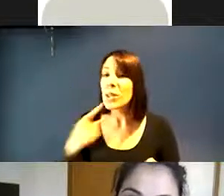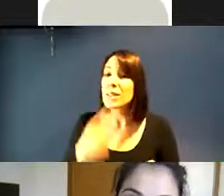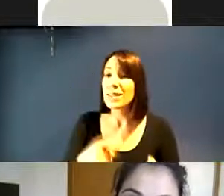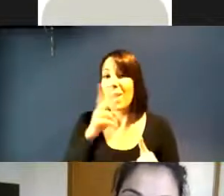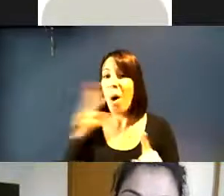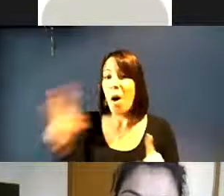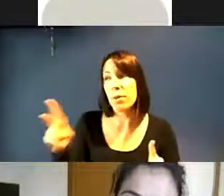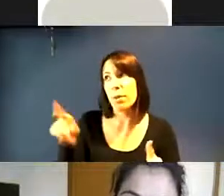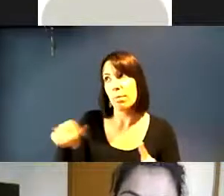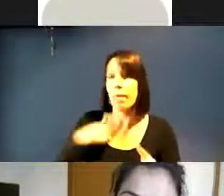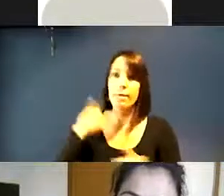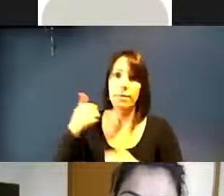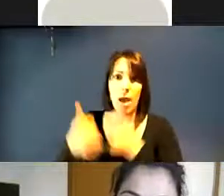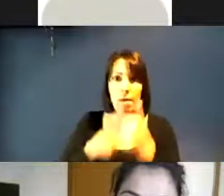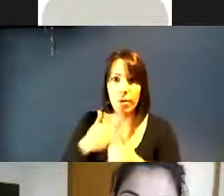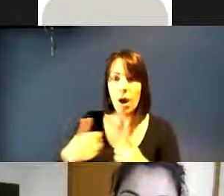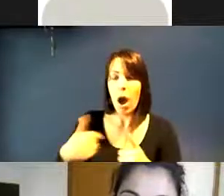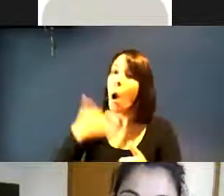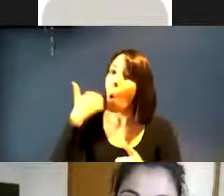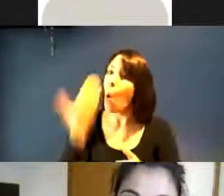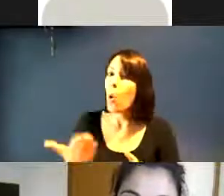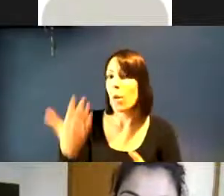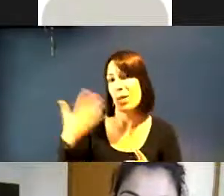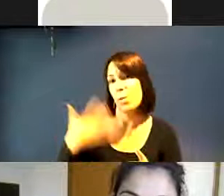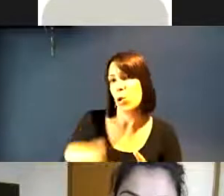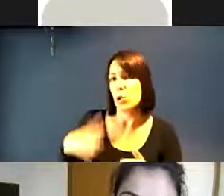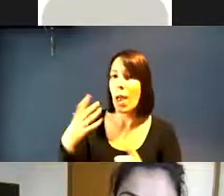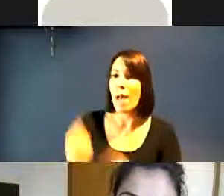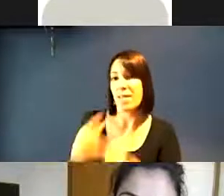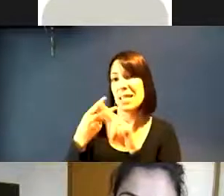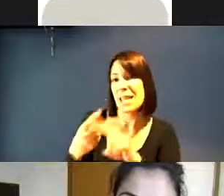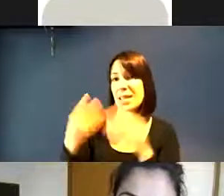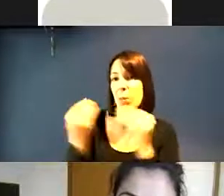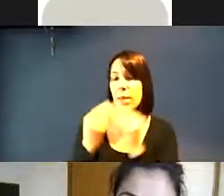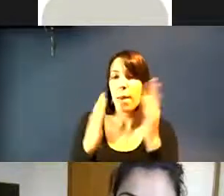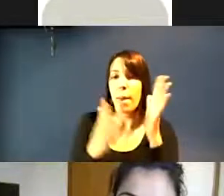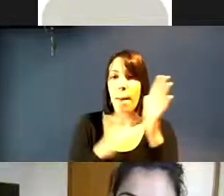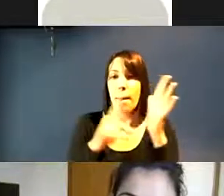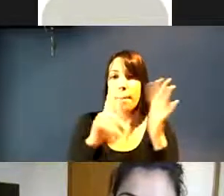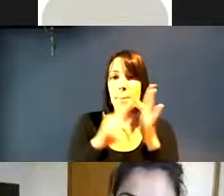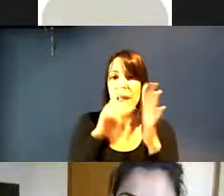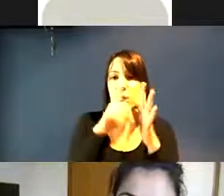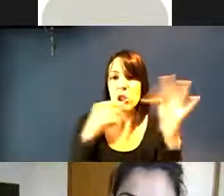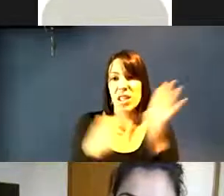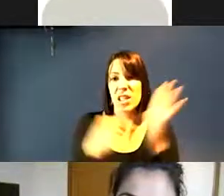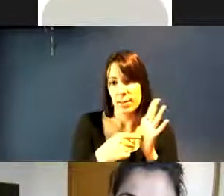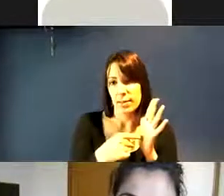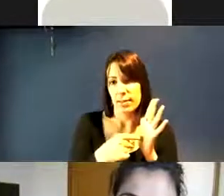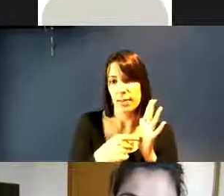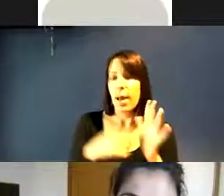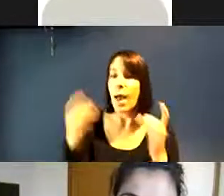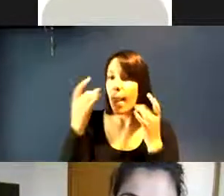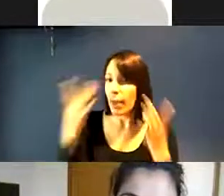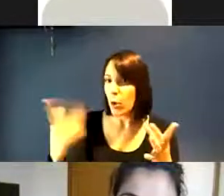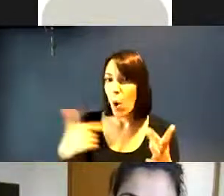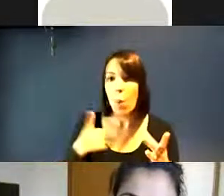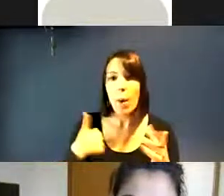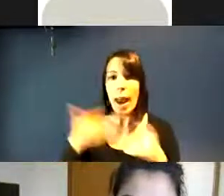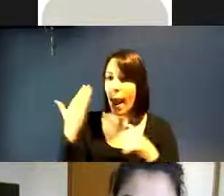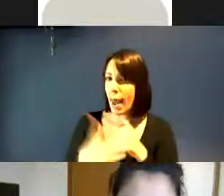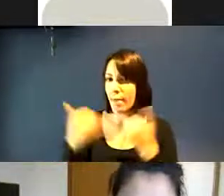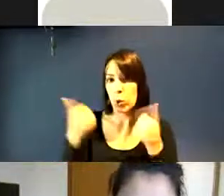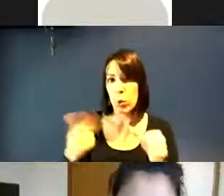For your information, we do not associate with that word. So how does it make me feel? Not